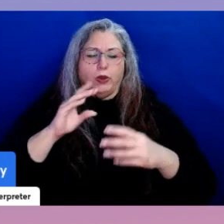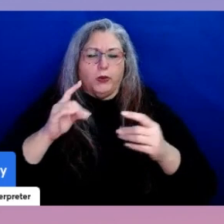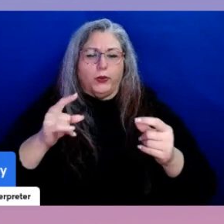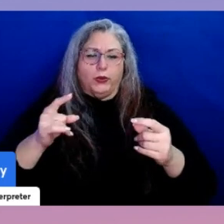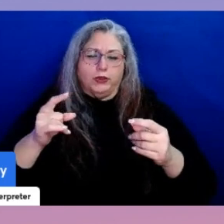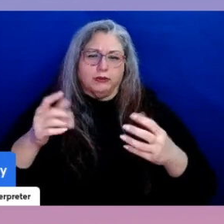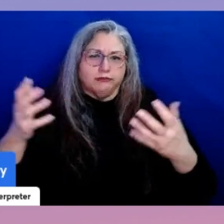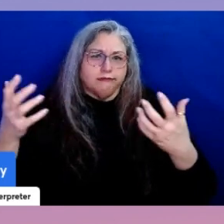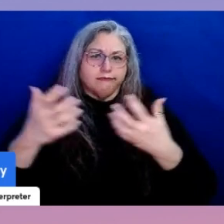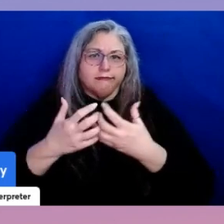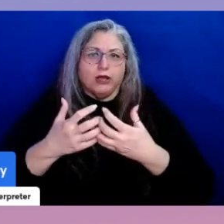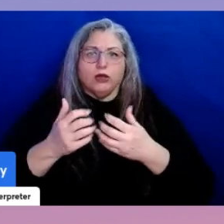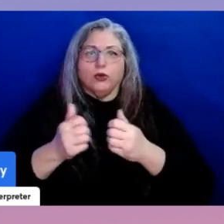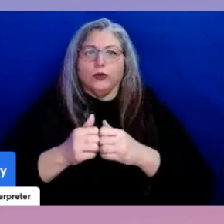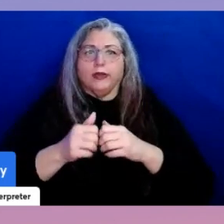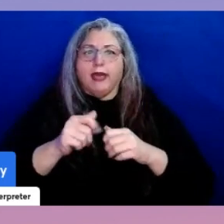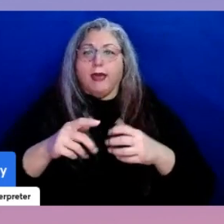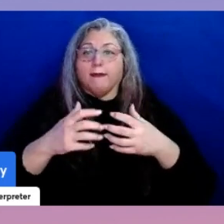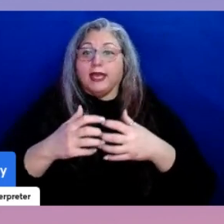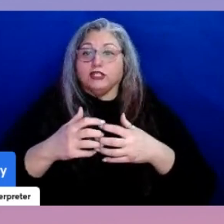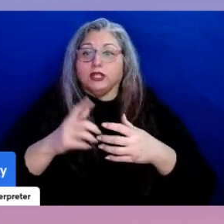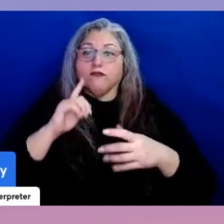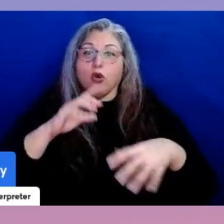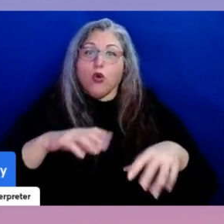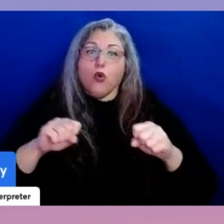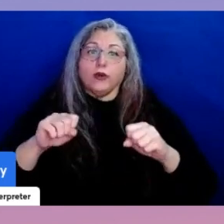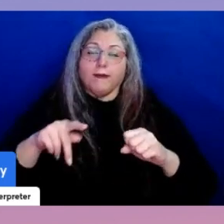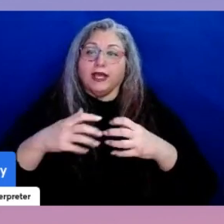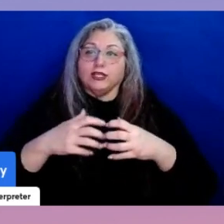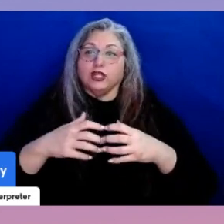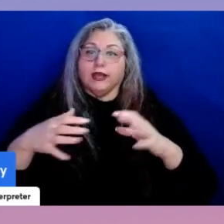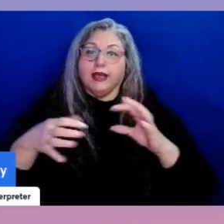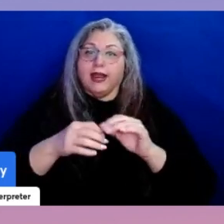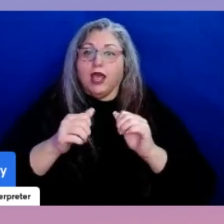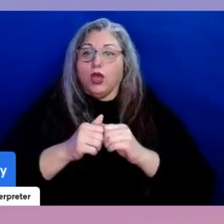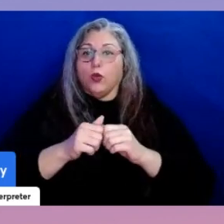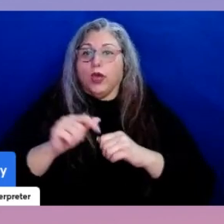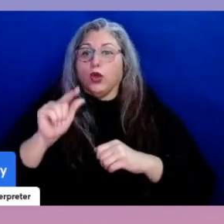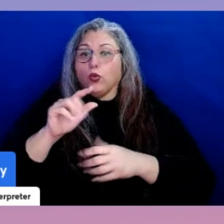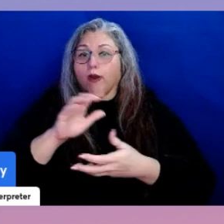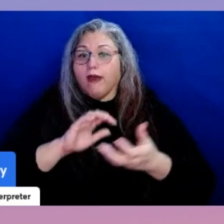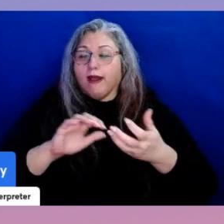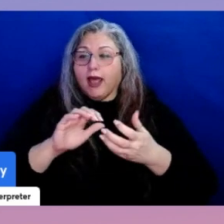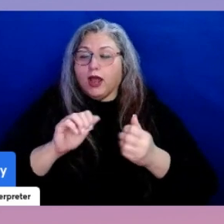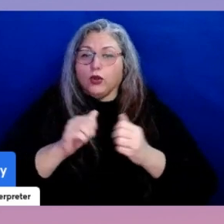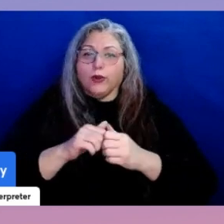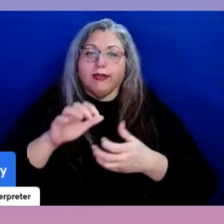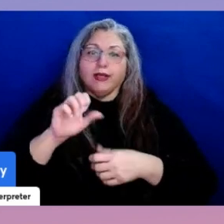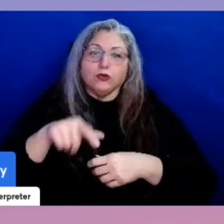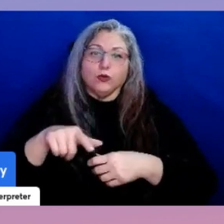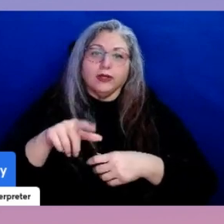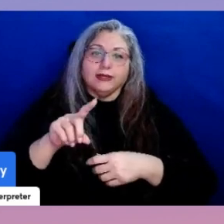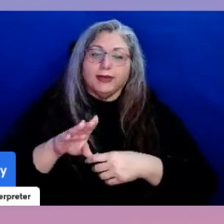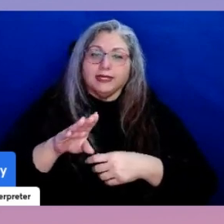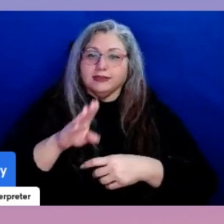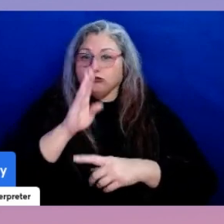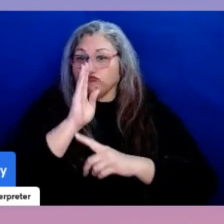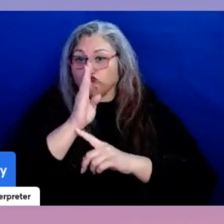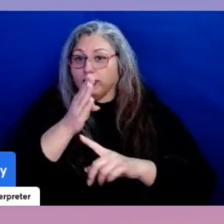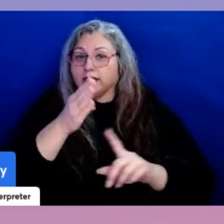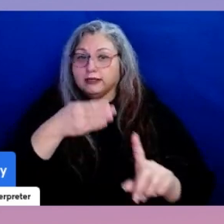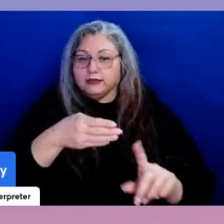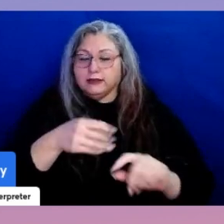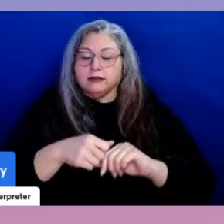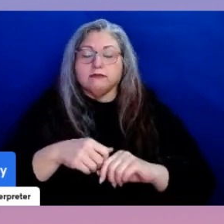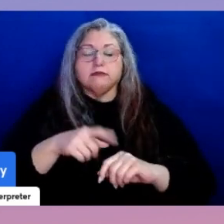allowing applications hosted on App Engine to connect to Google Cloud through Cloud SQL databases directly. This integration